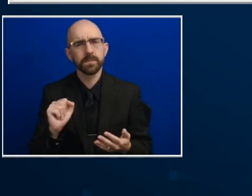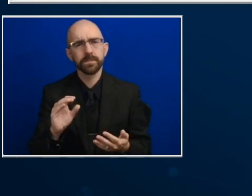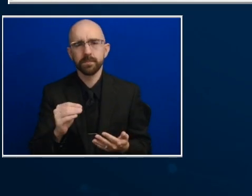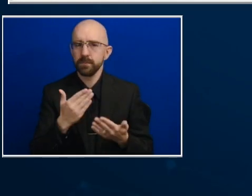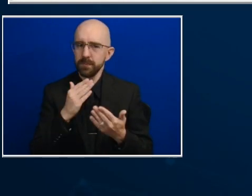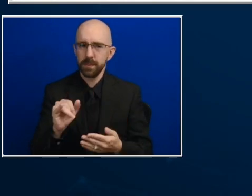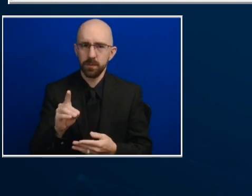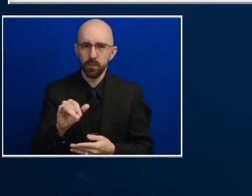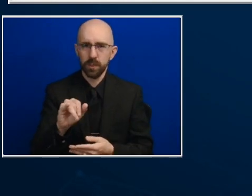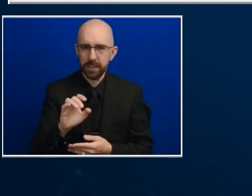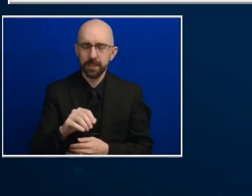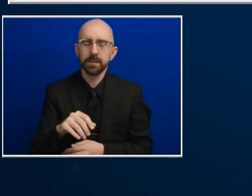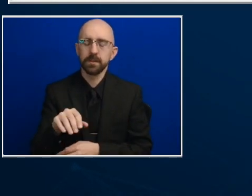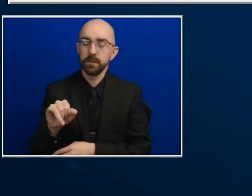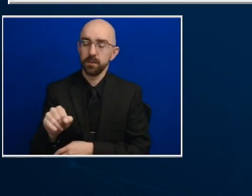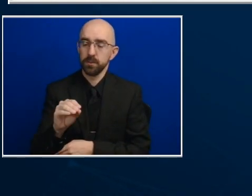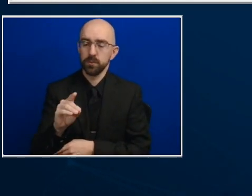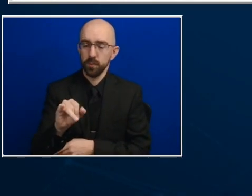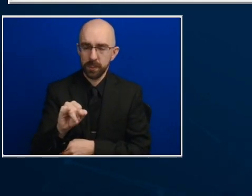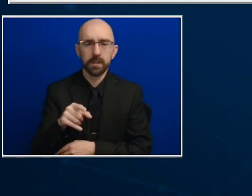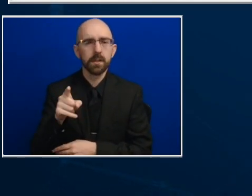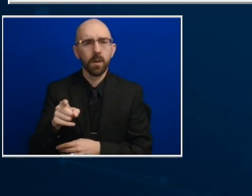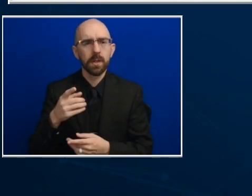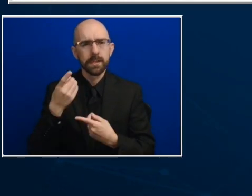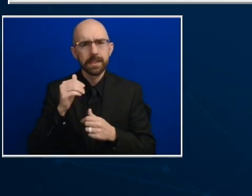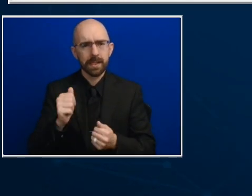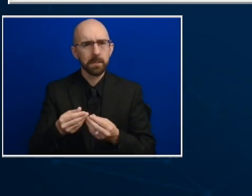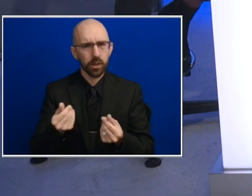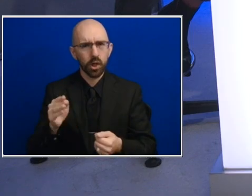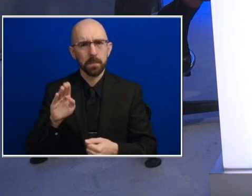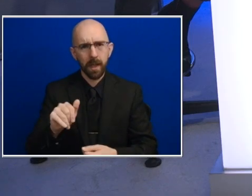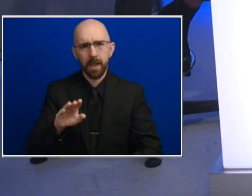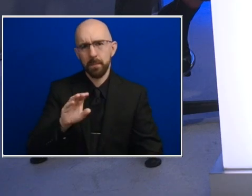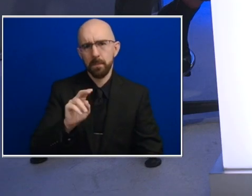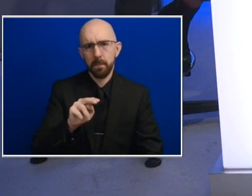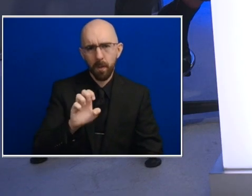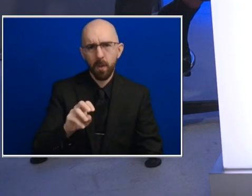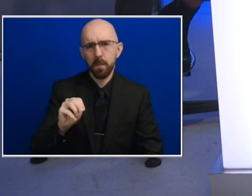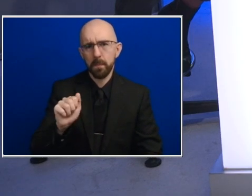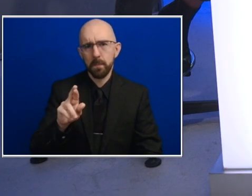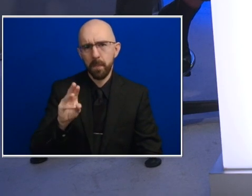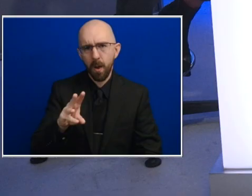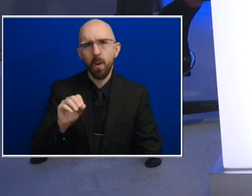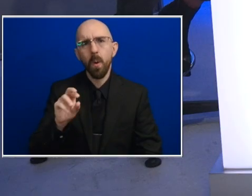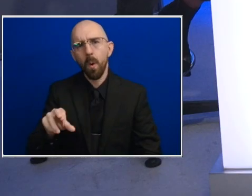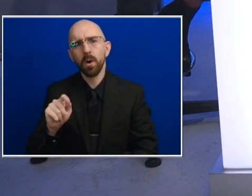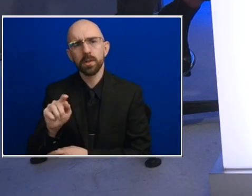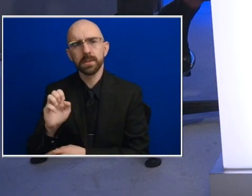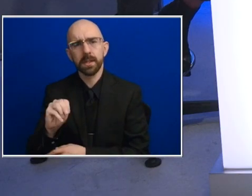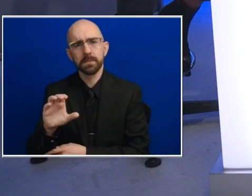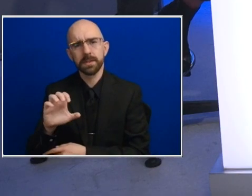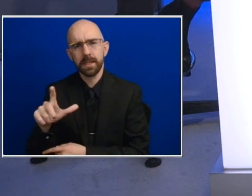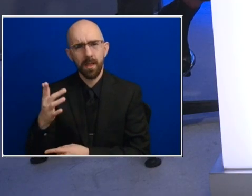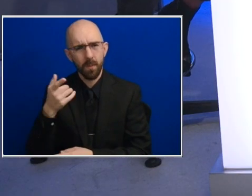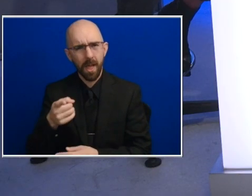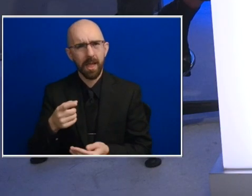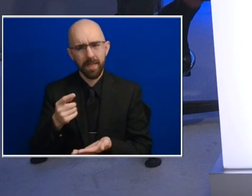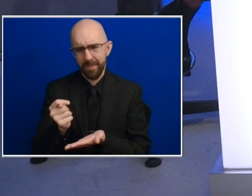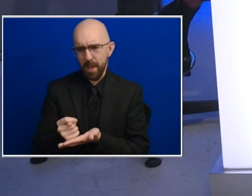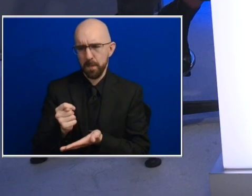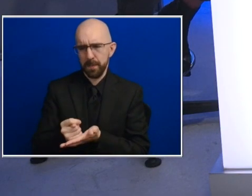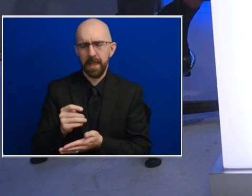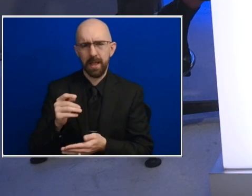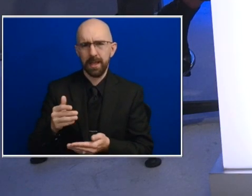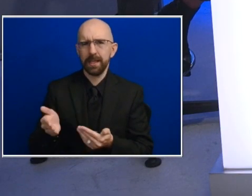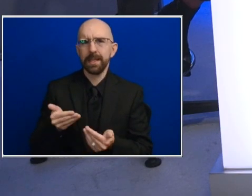sickle cell disease can be already cured by bone marrow or stem cell transplant. So Jody, why might these gene therapies be easier on the patient?